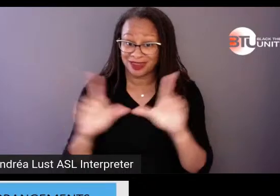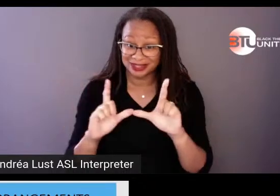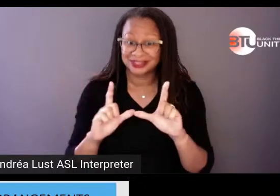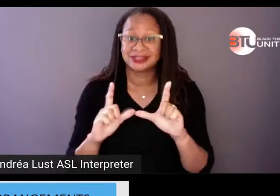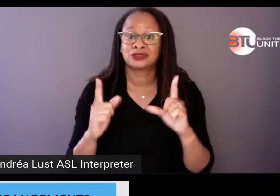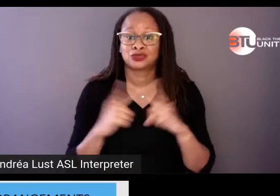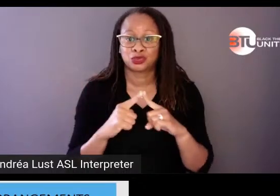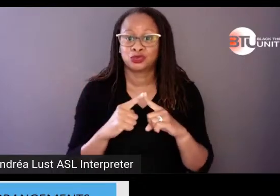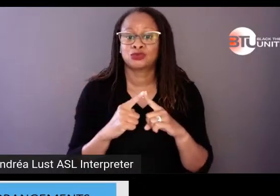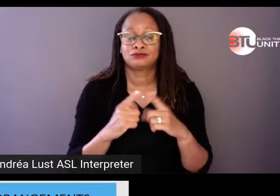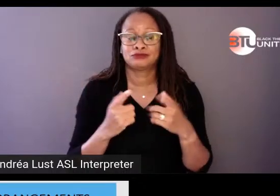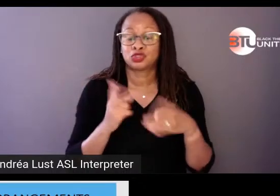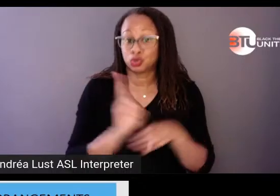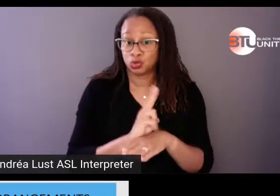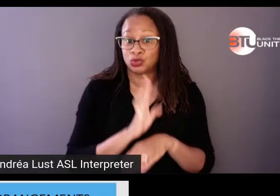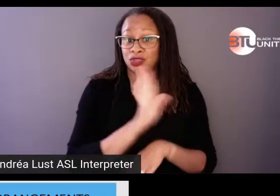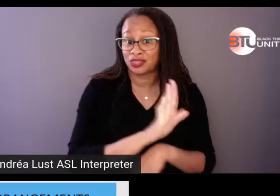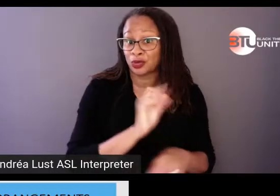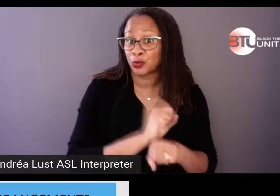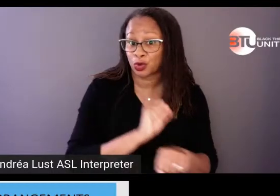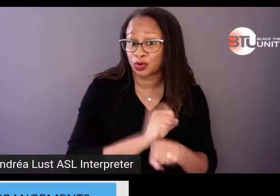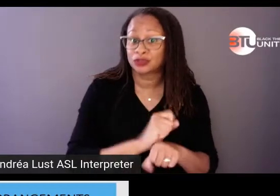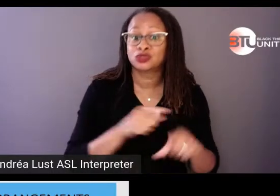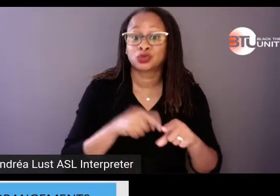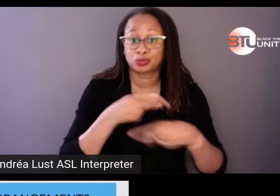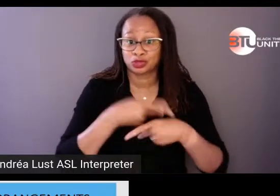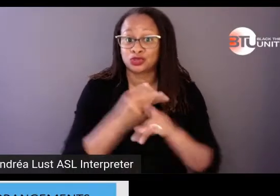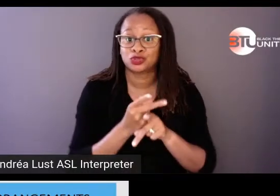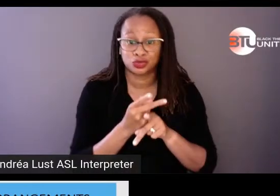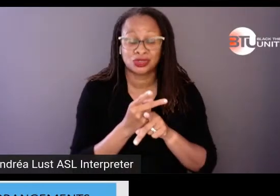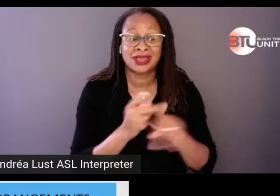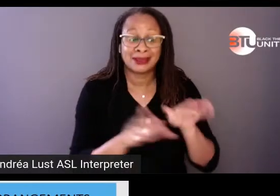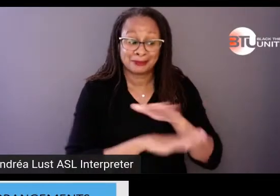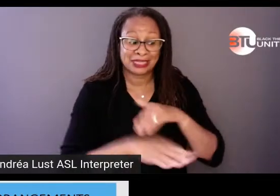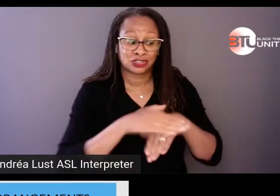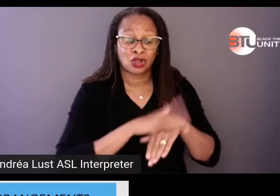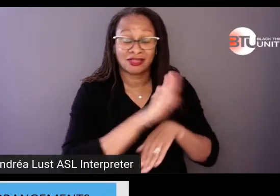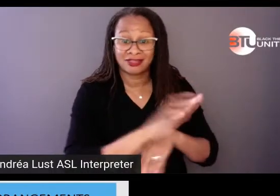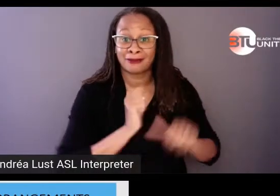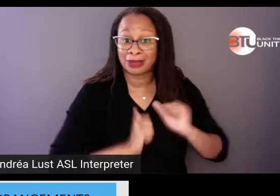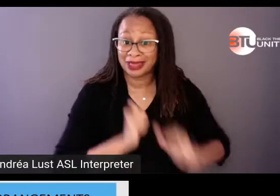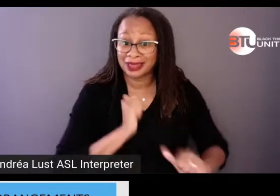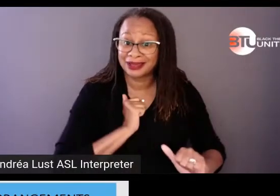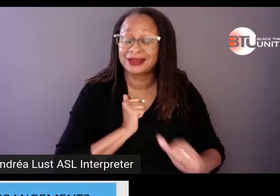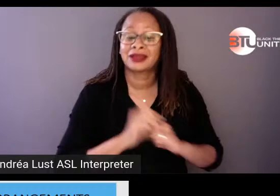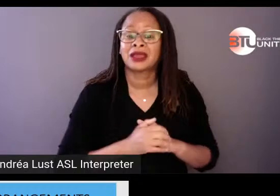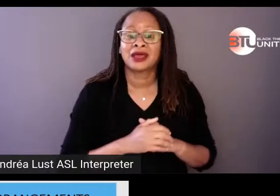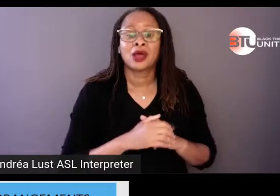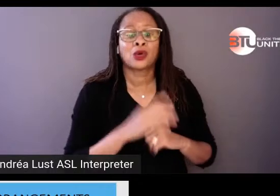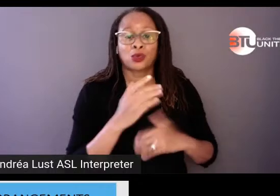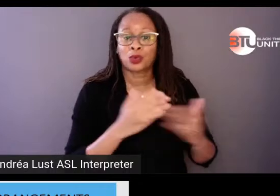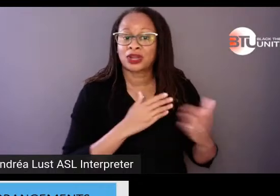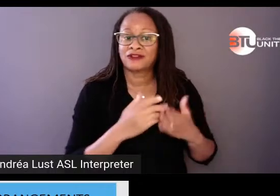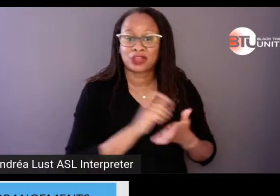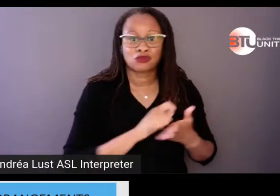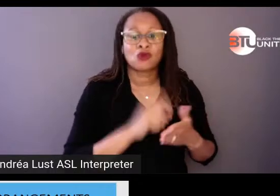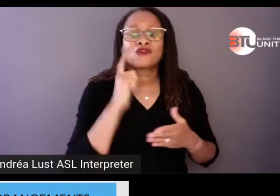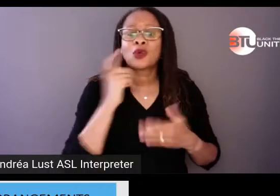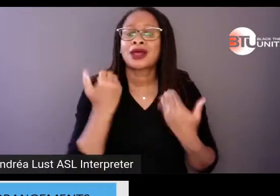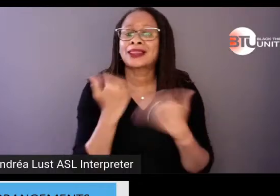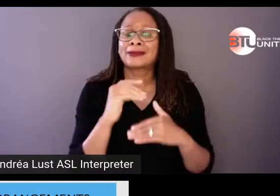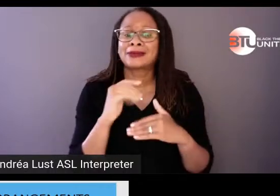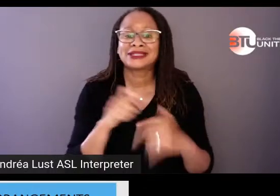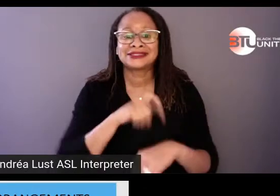use, to produce a production based on their play, the play that they wrote for a period of time. They're